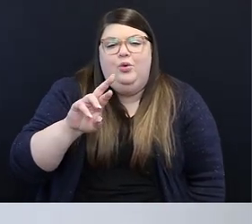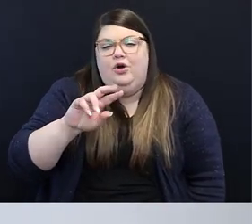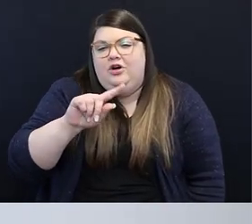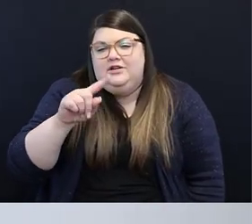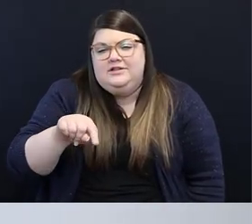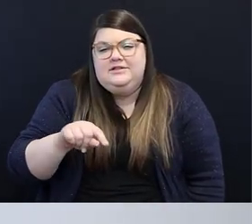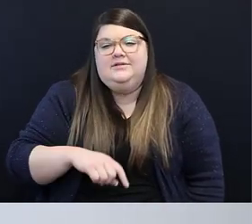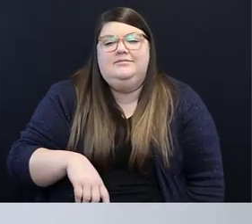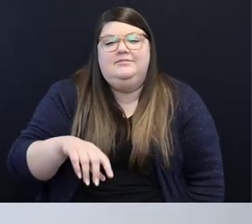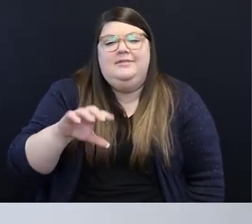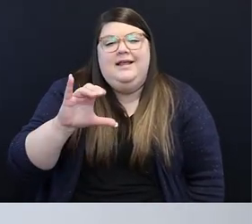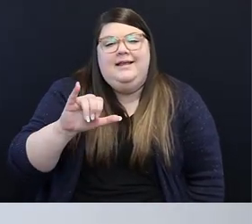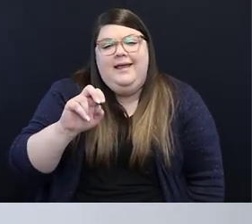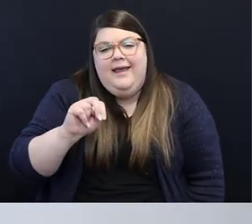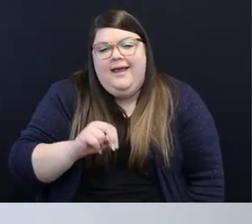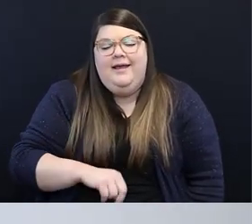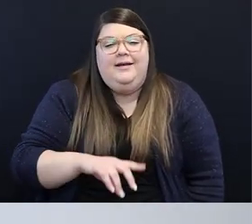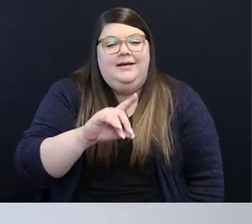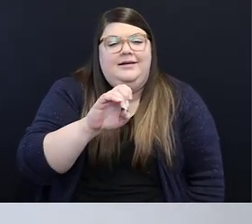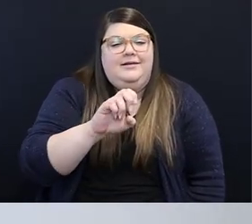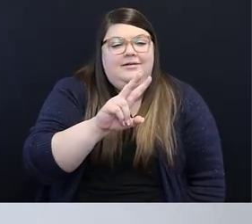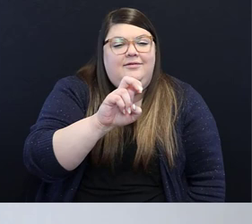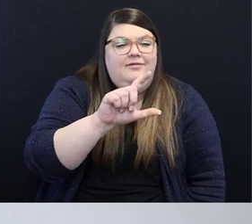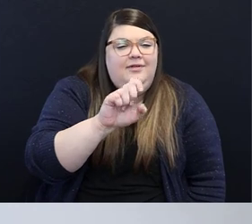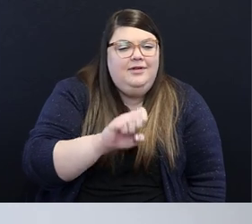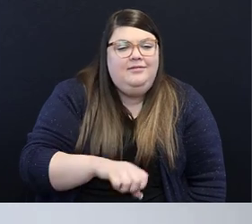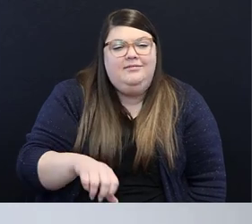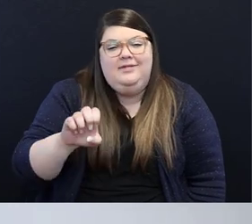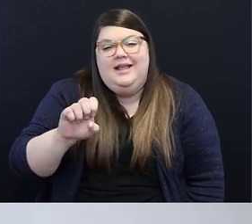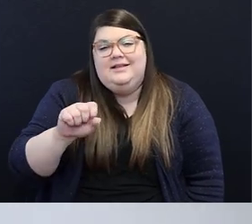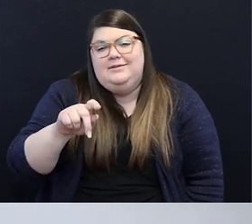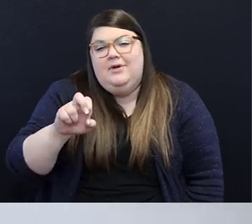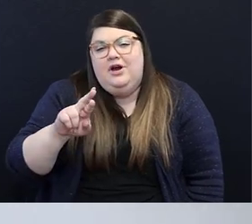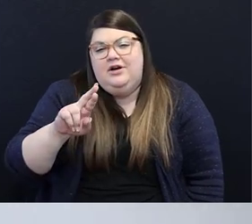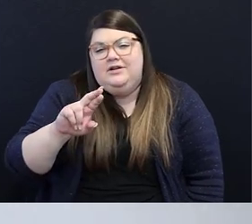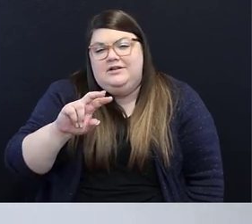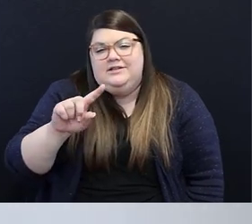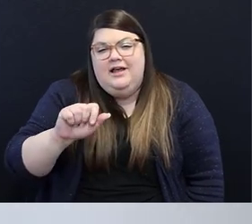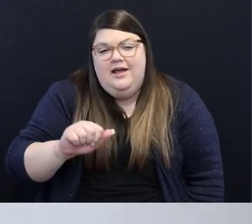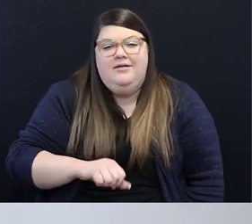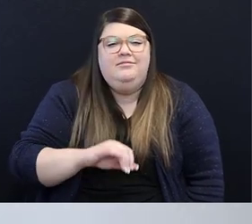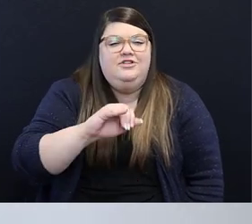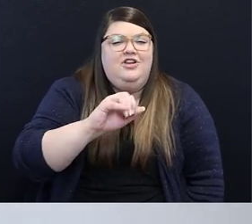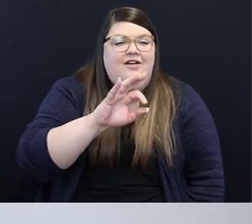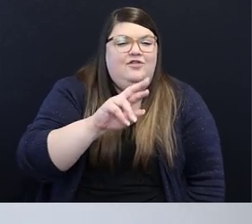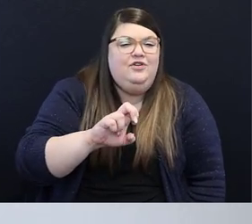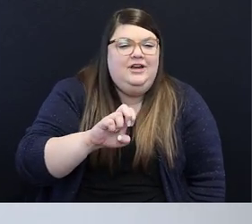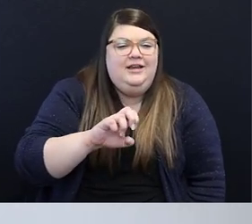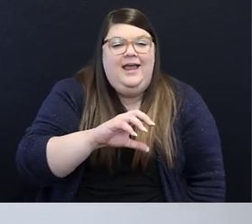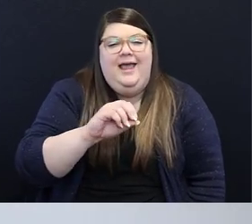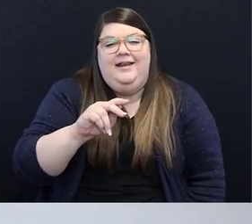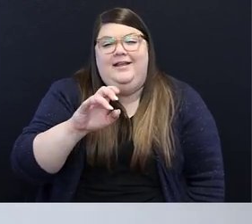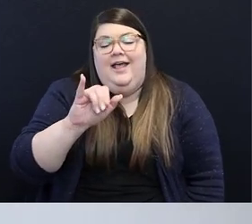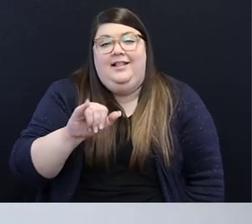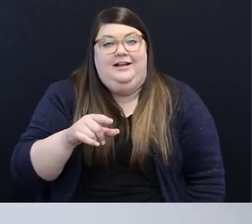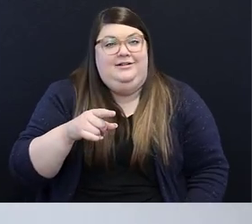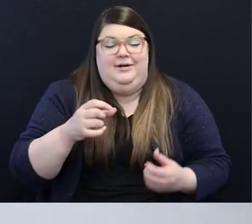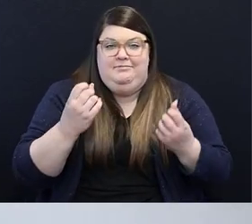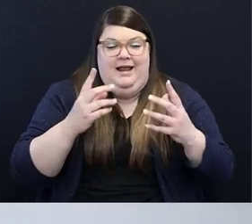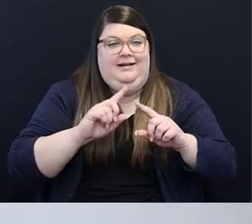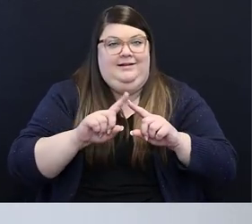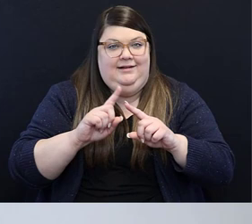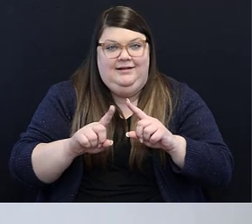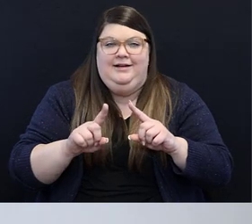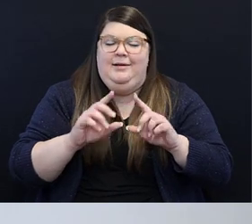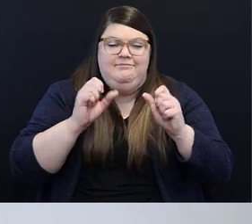Kane, Abigail DeVille, Rafa Esparza, Miriam Joffrey, and Anne Green Kelly. So she has a prolific and